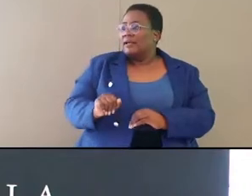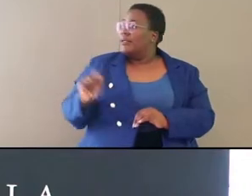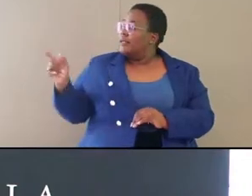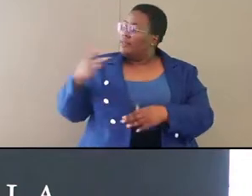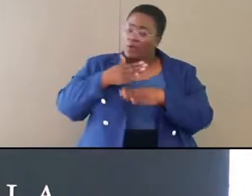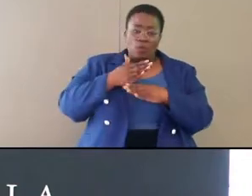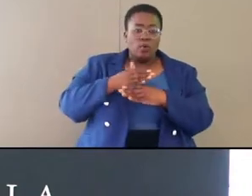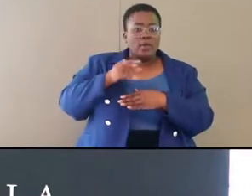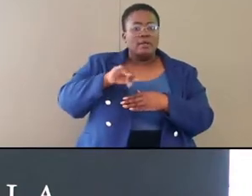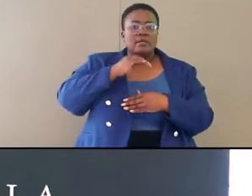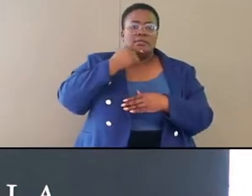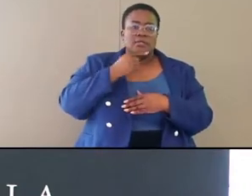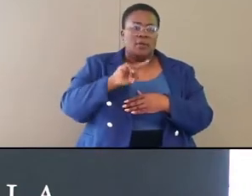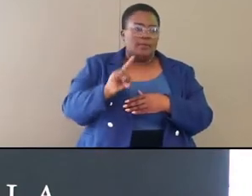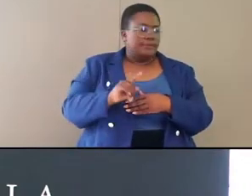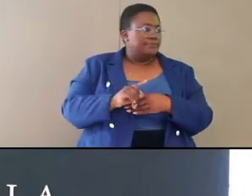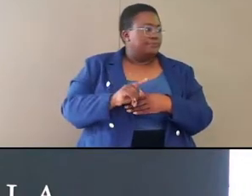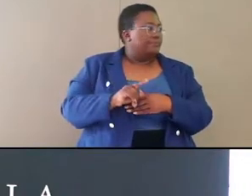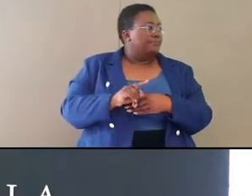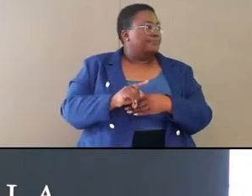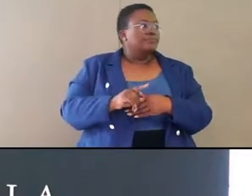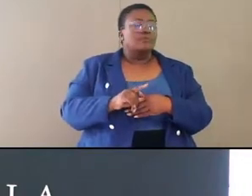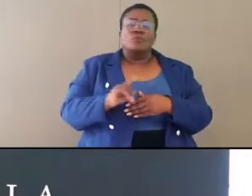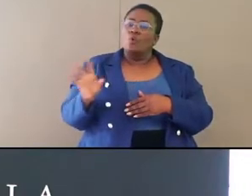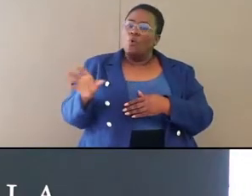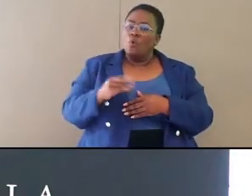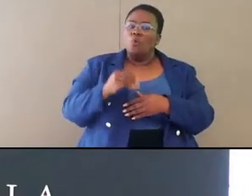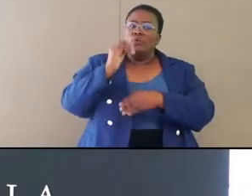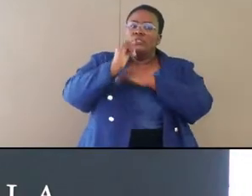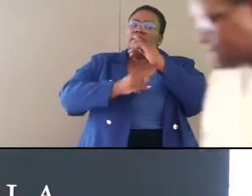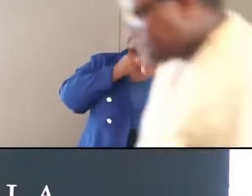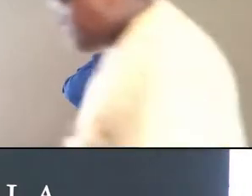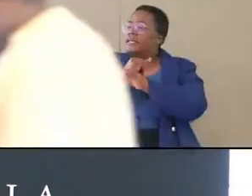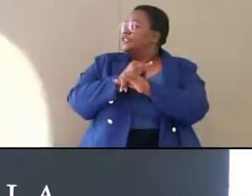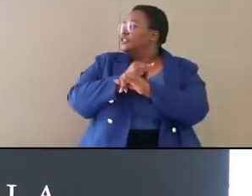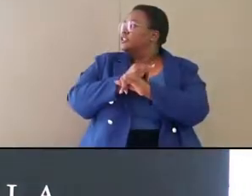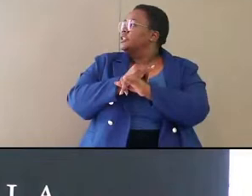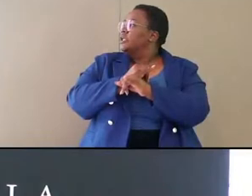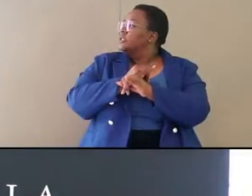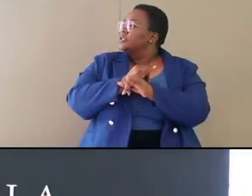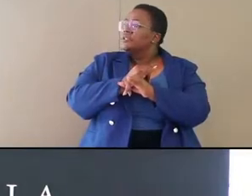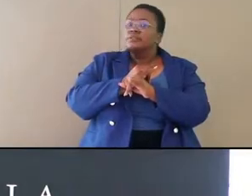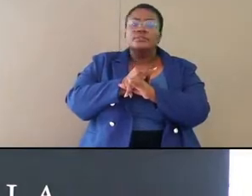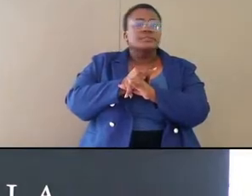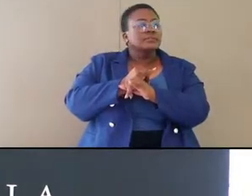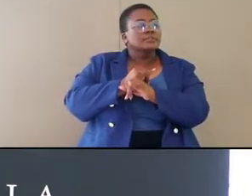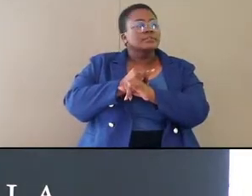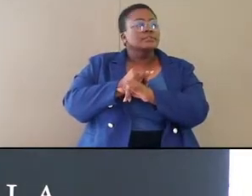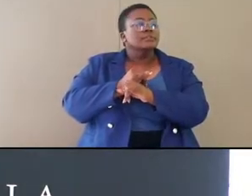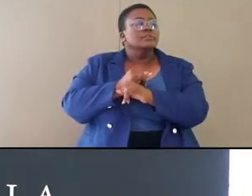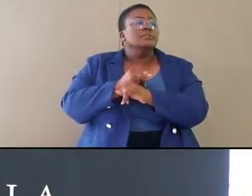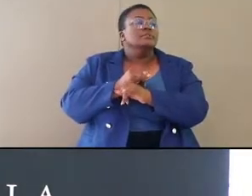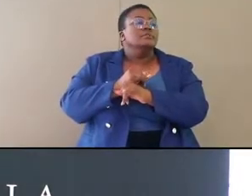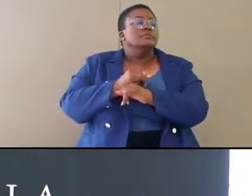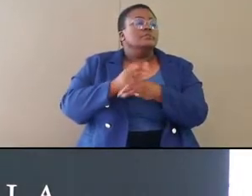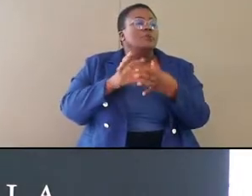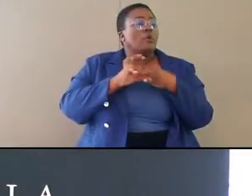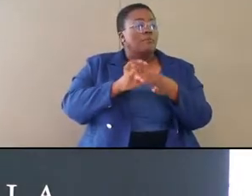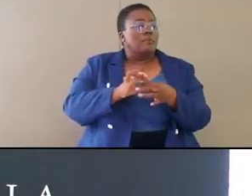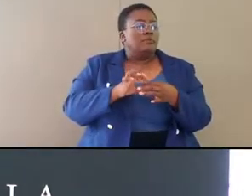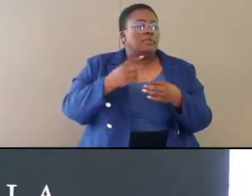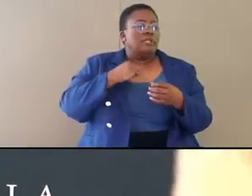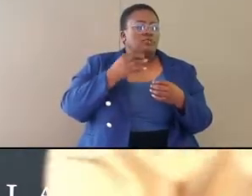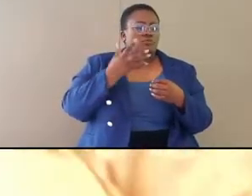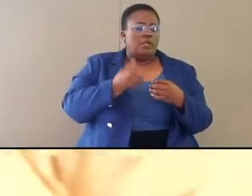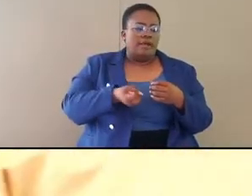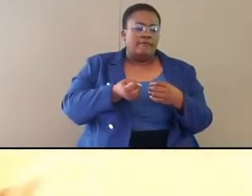say to all the international obligations that we have? What does it say? So, for me,